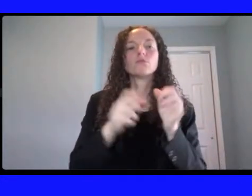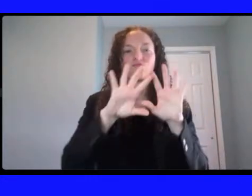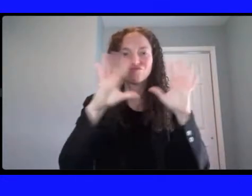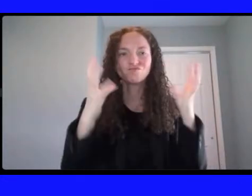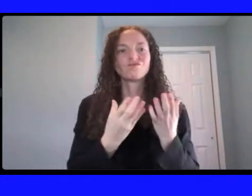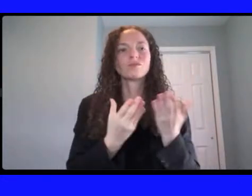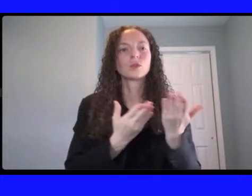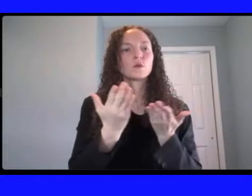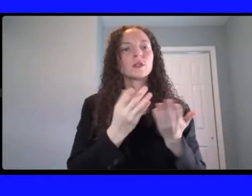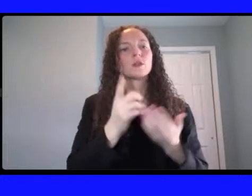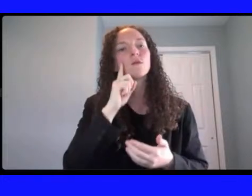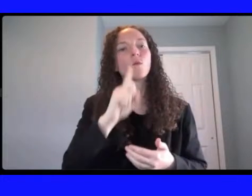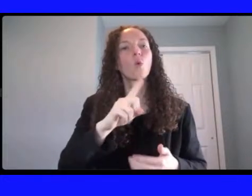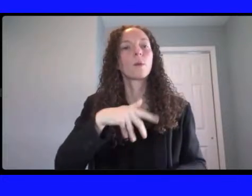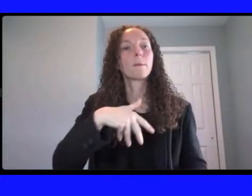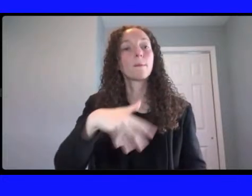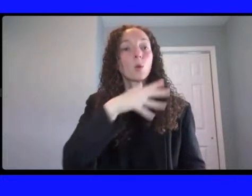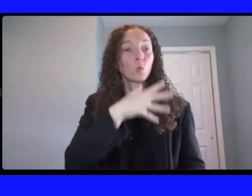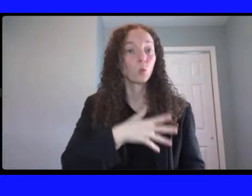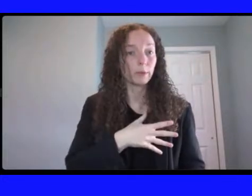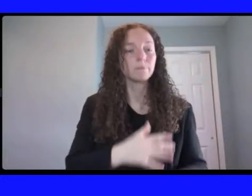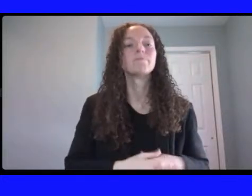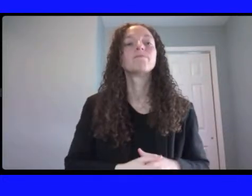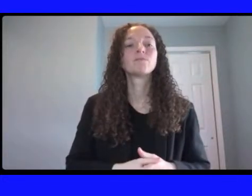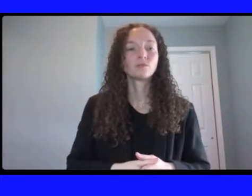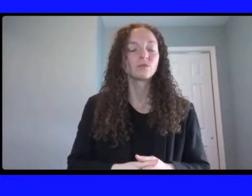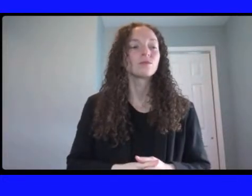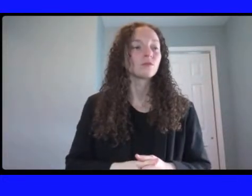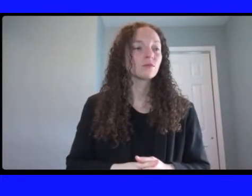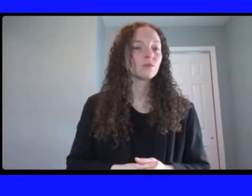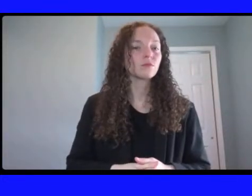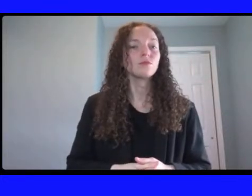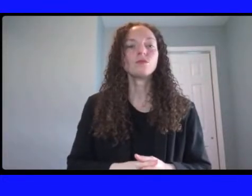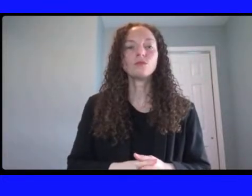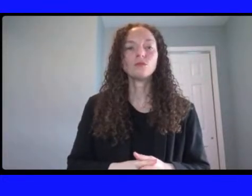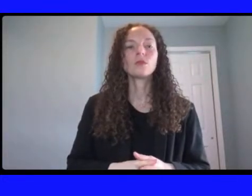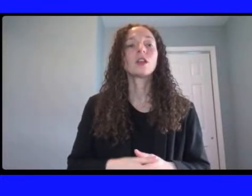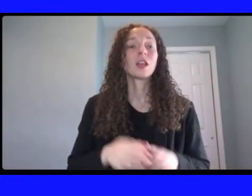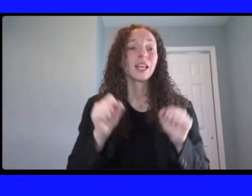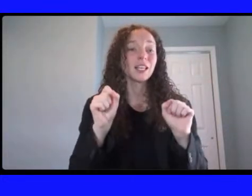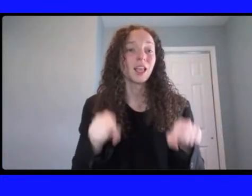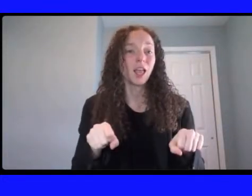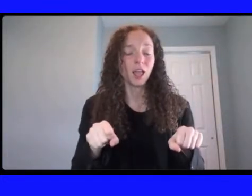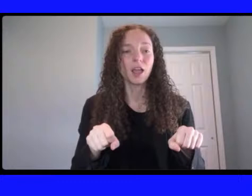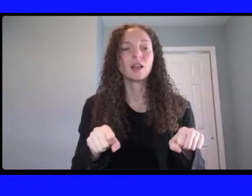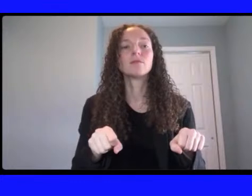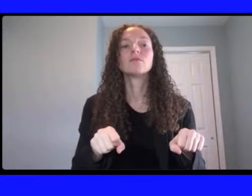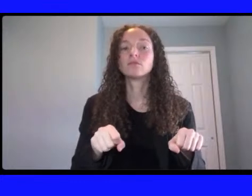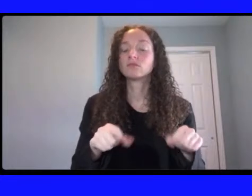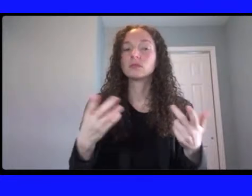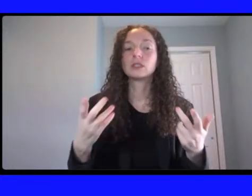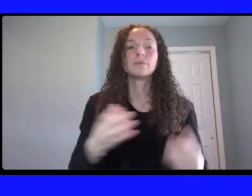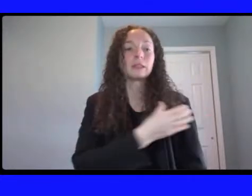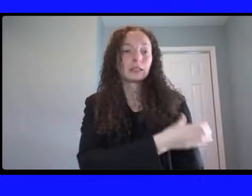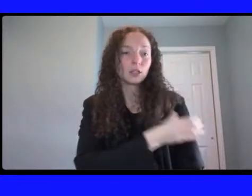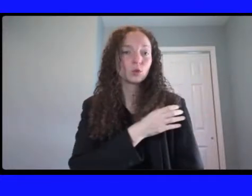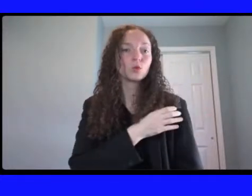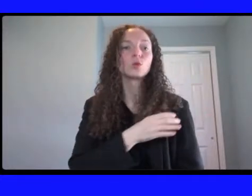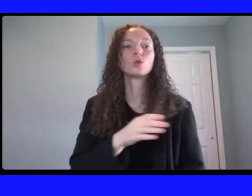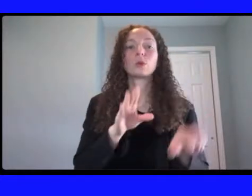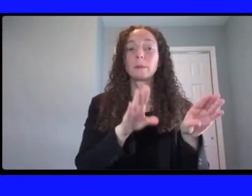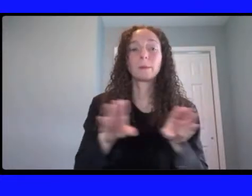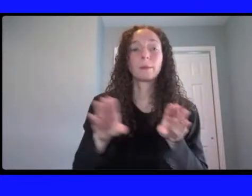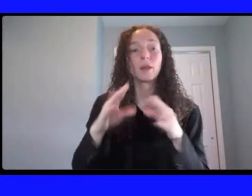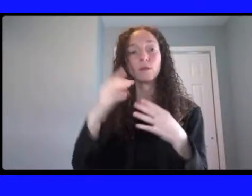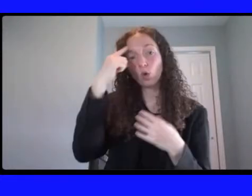have 6 maternal care coordinators and 3 directors for this program. This was an important program to help our patients, which